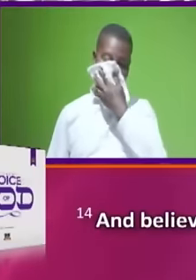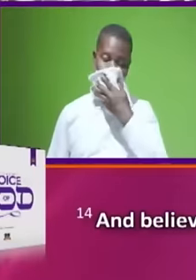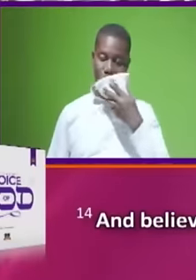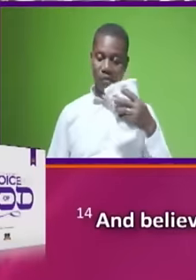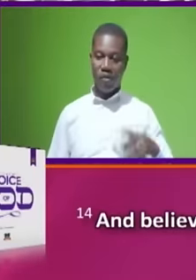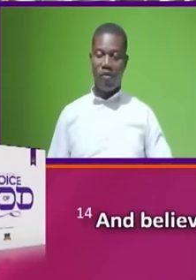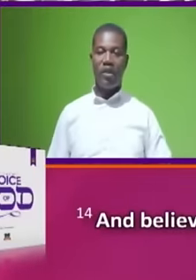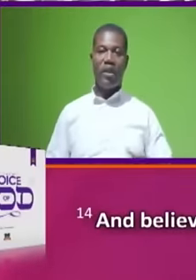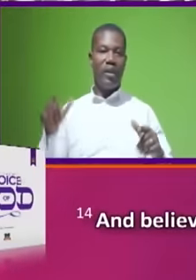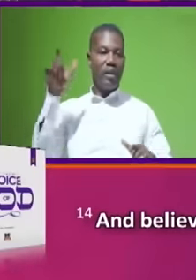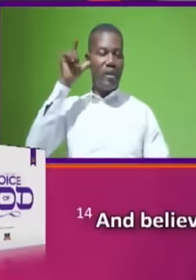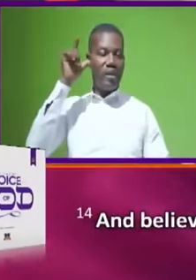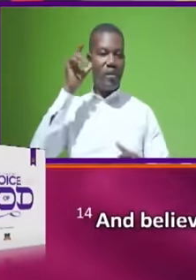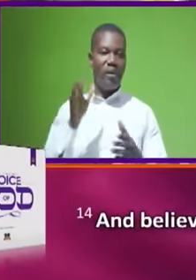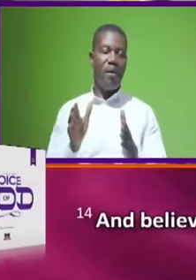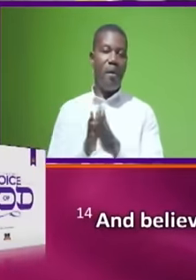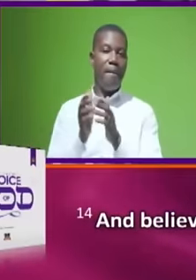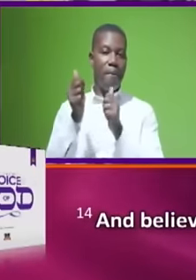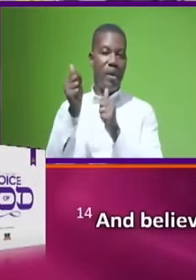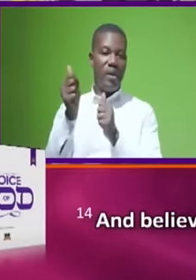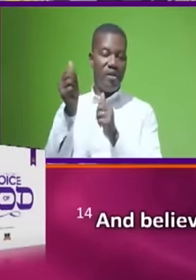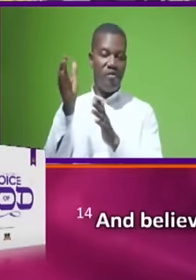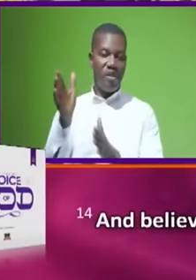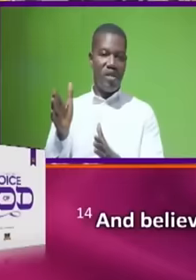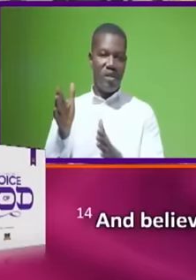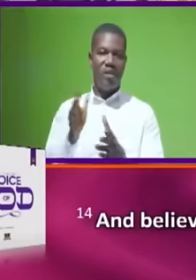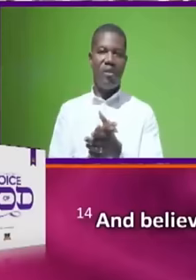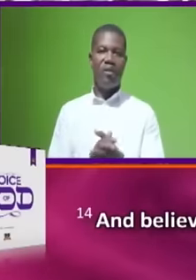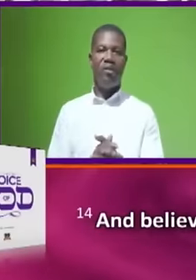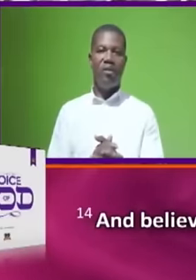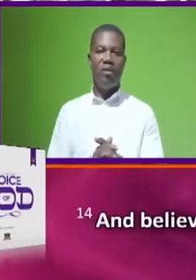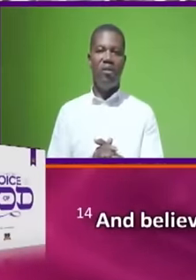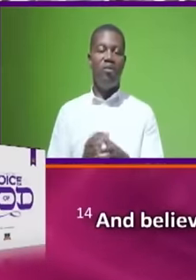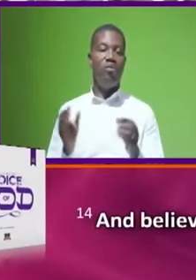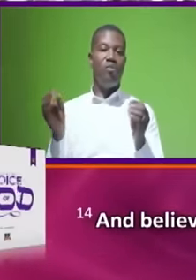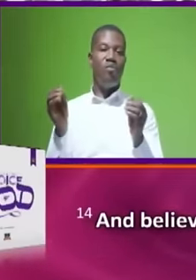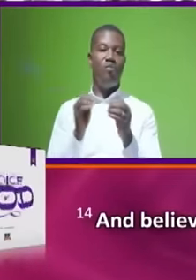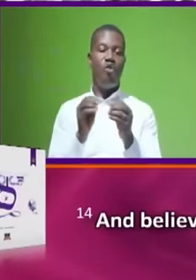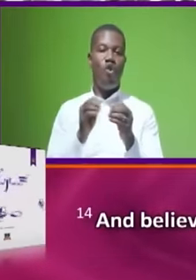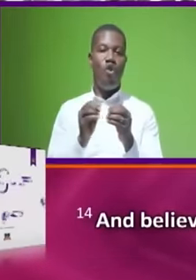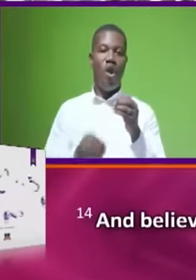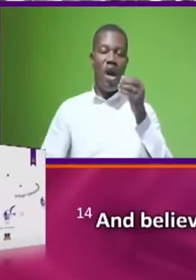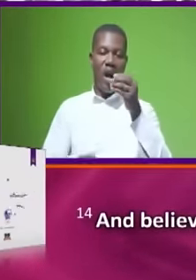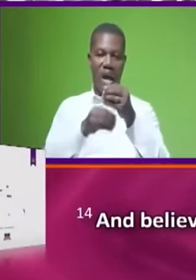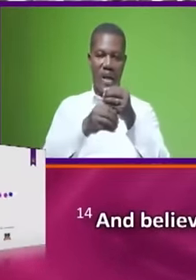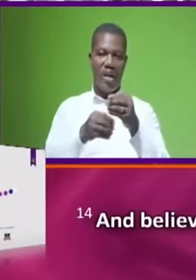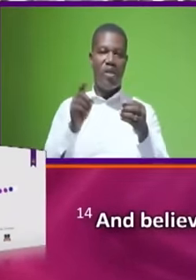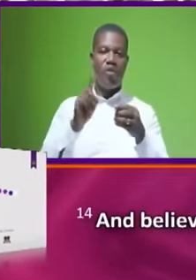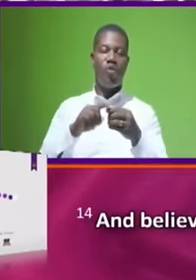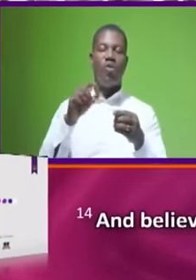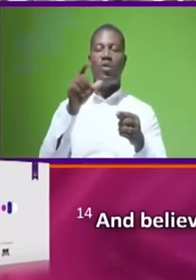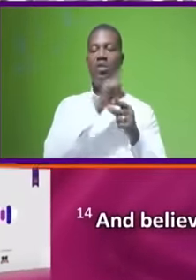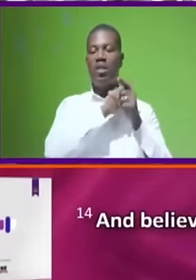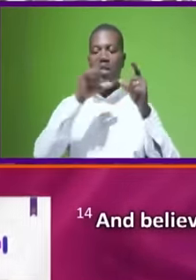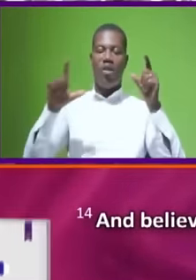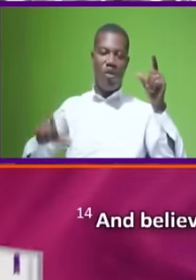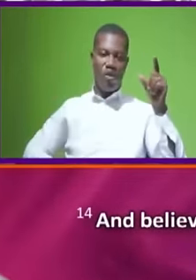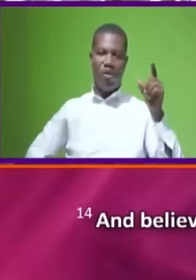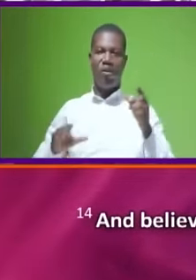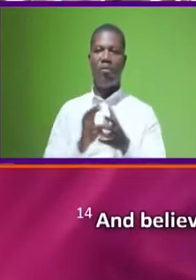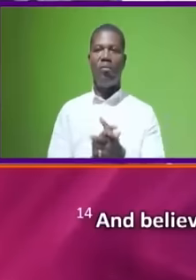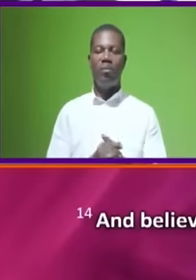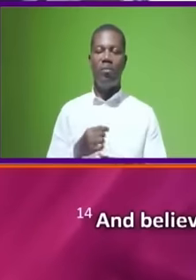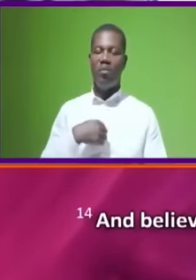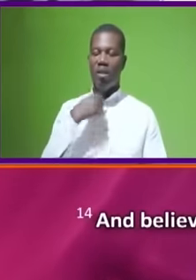Monte, believers. Yes. Were the more added to the Lord. Yes. And